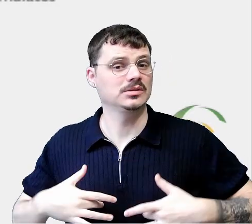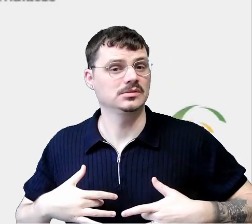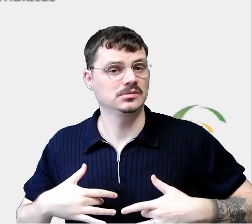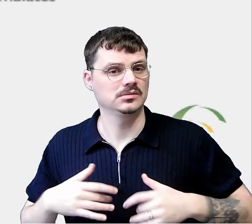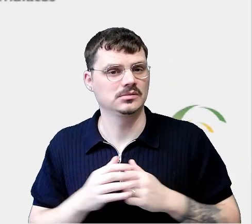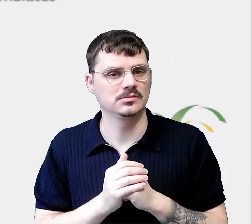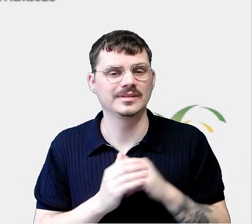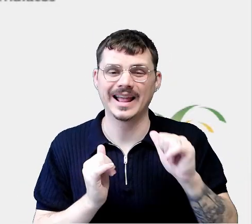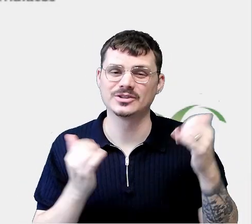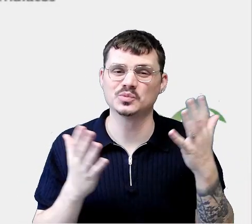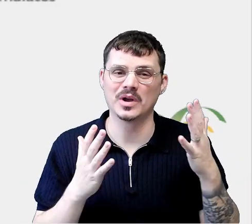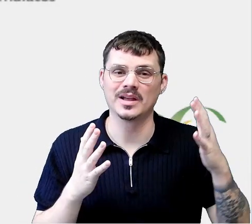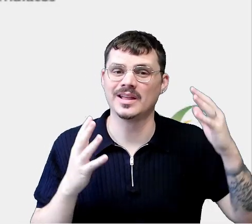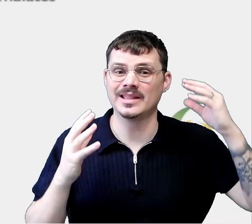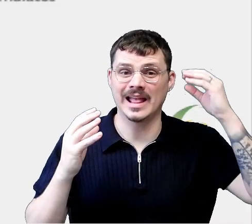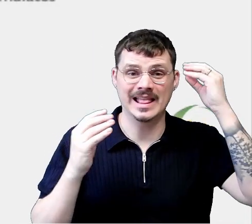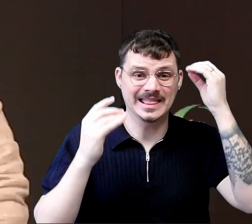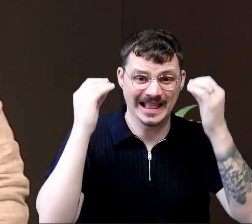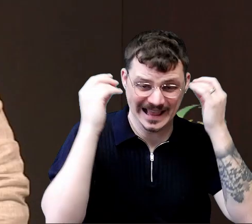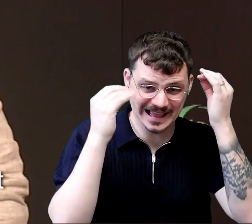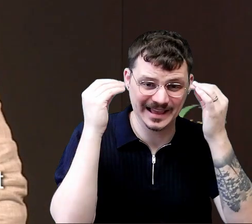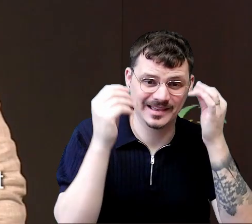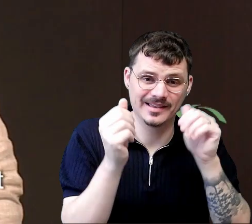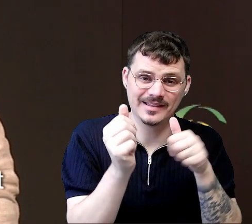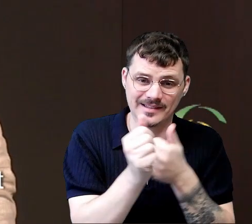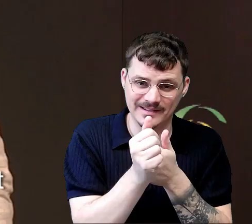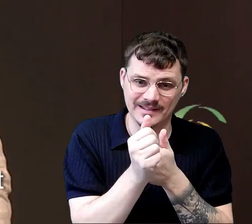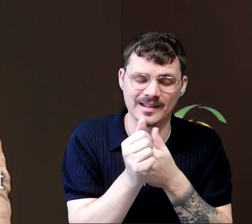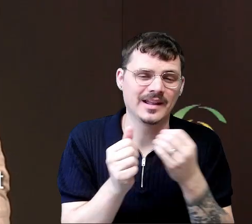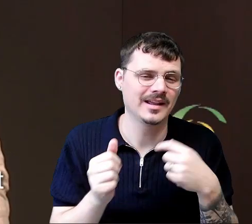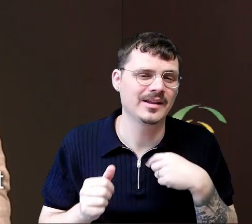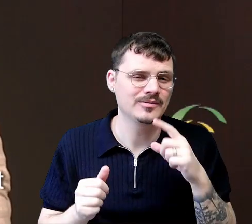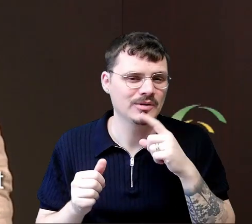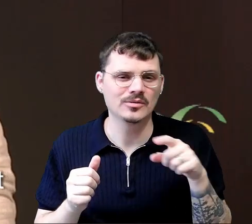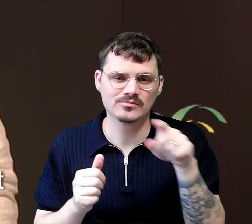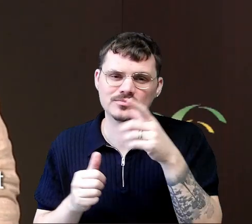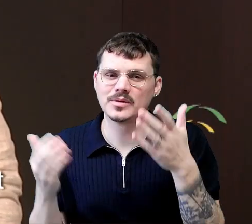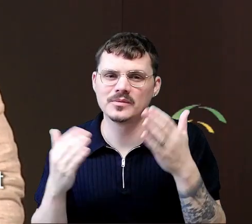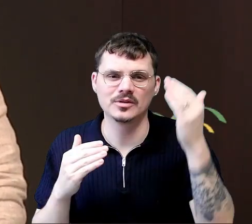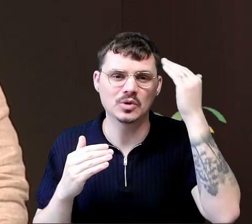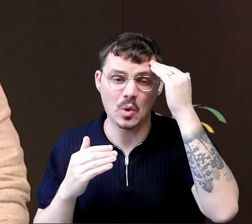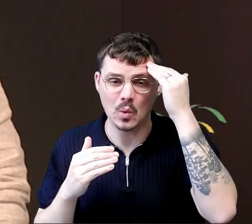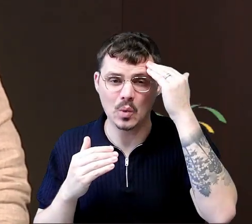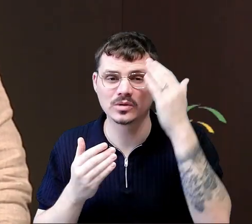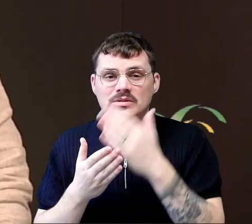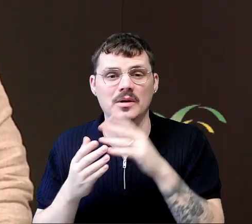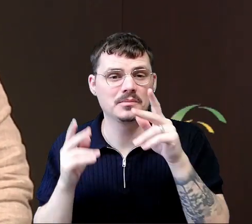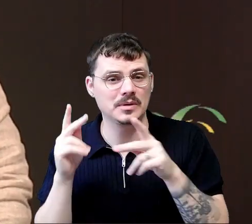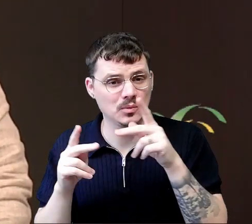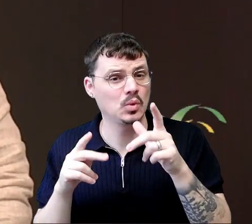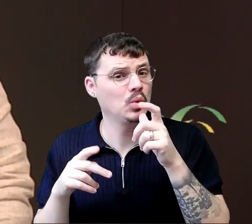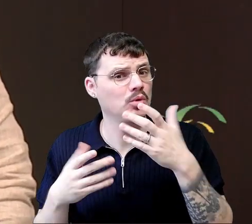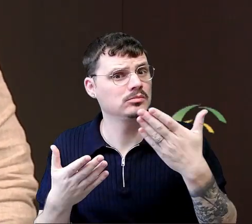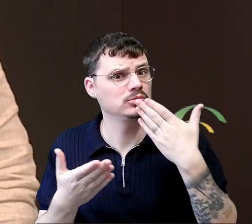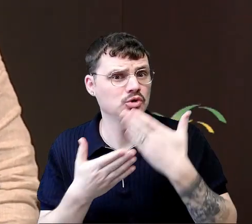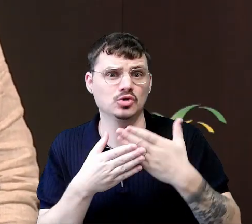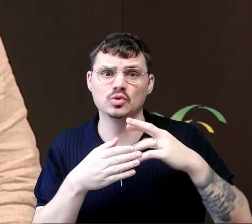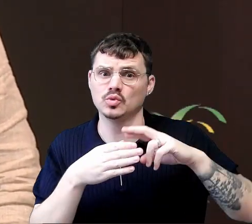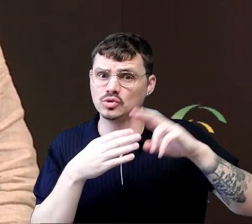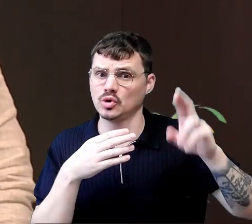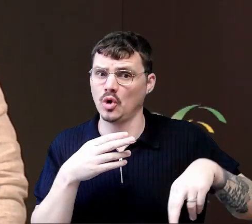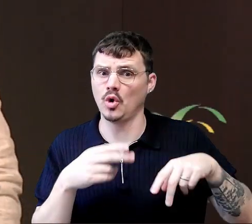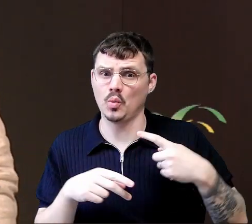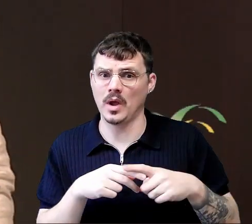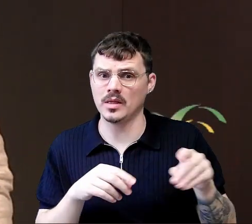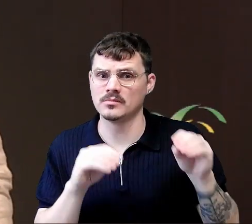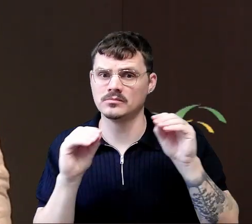That's what they're thinking, and we've all certainly known people that got a really good result when they